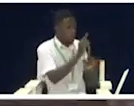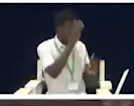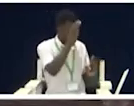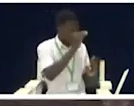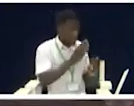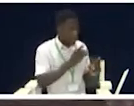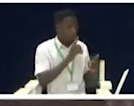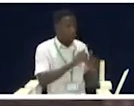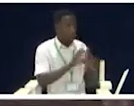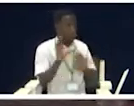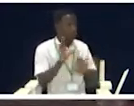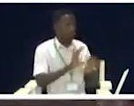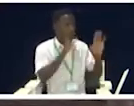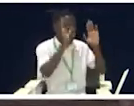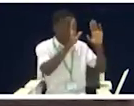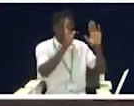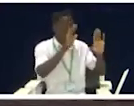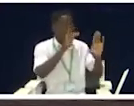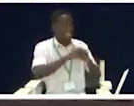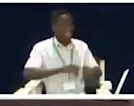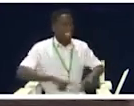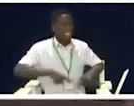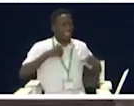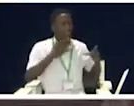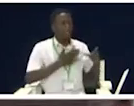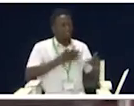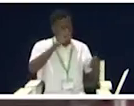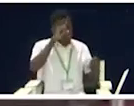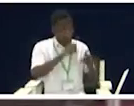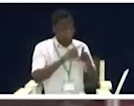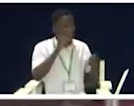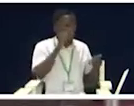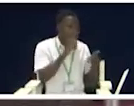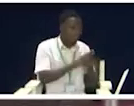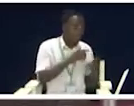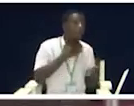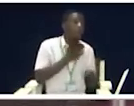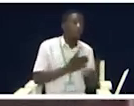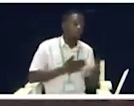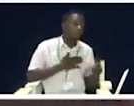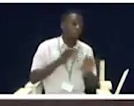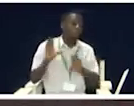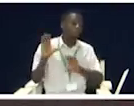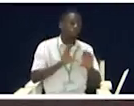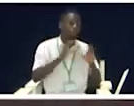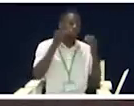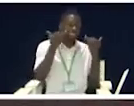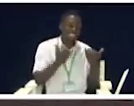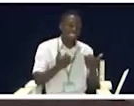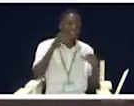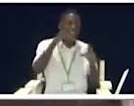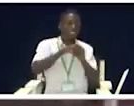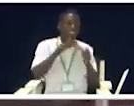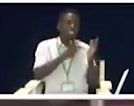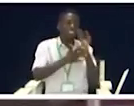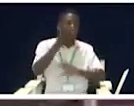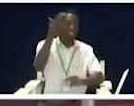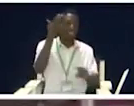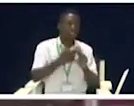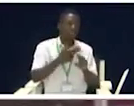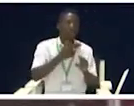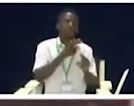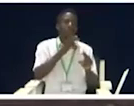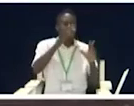brother and in my sister, please do it right now. Peradventure, God needs to bypass a man or a woman.